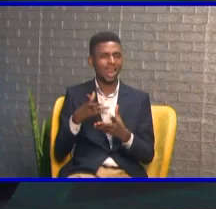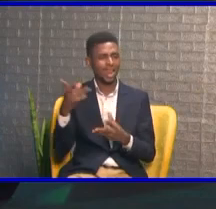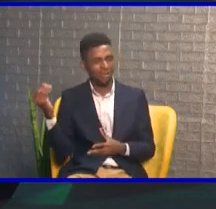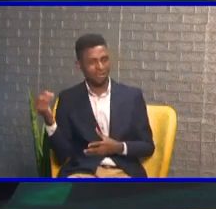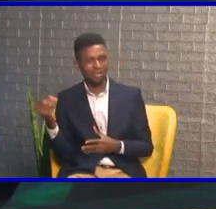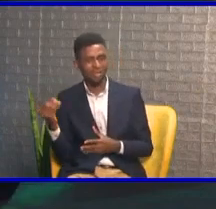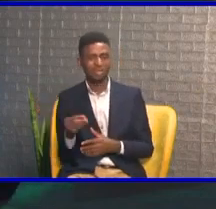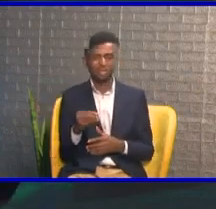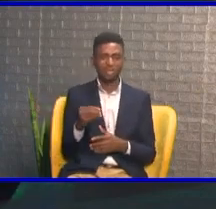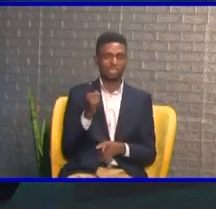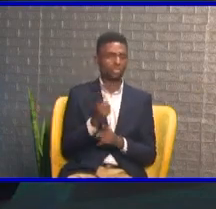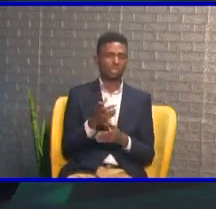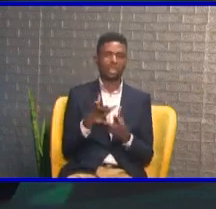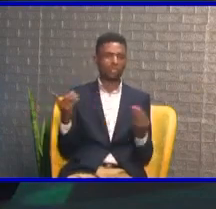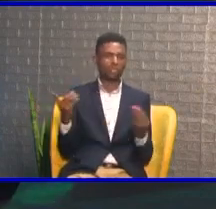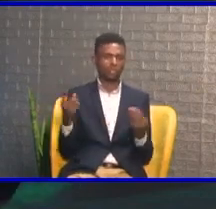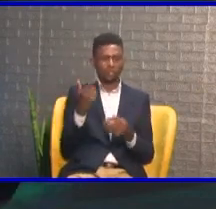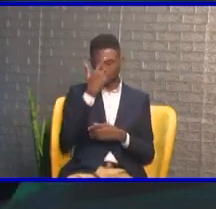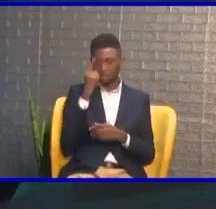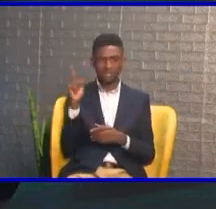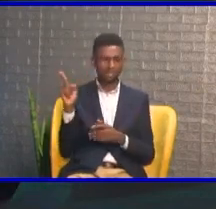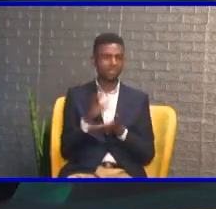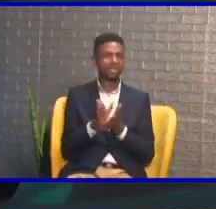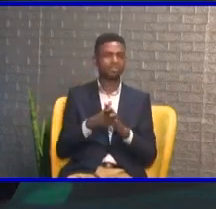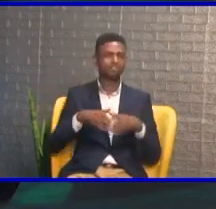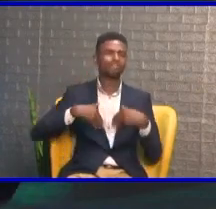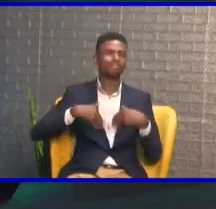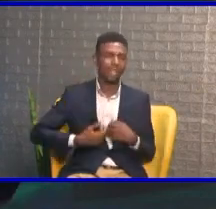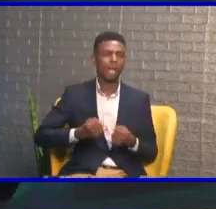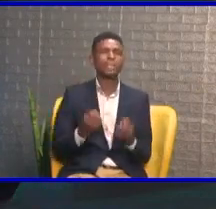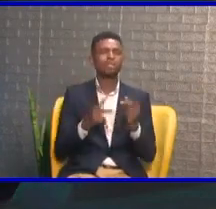I got tired. How many of you are tired of being tired or being sick?